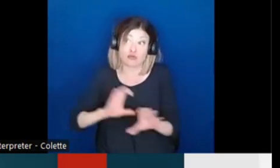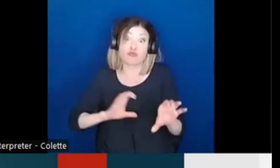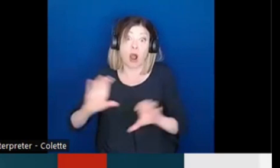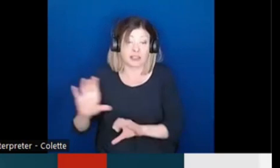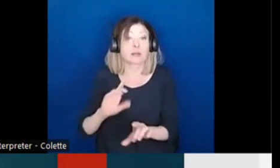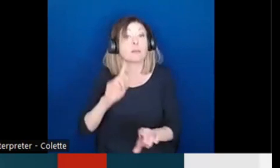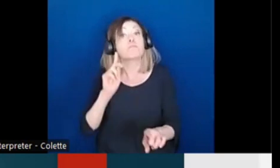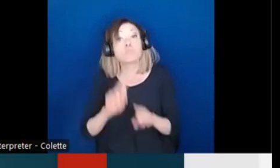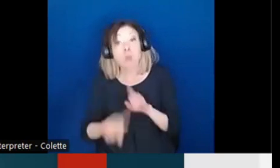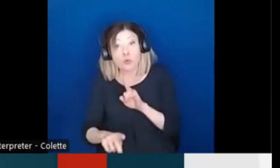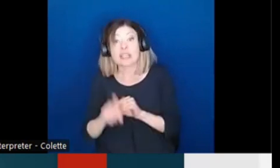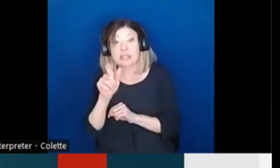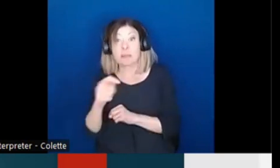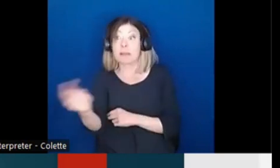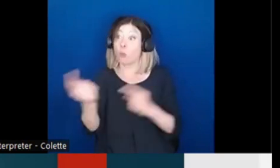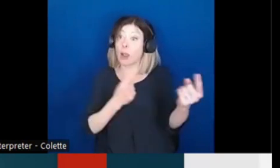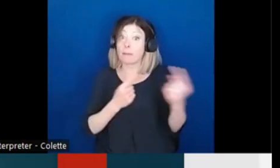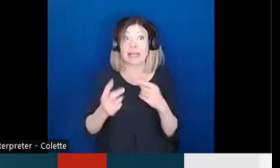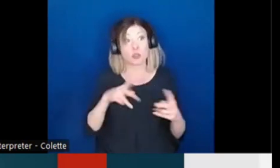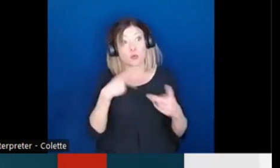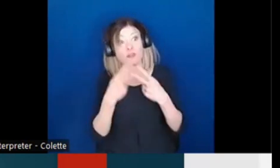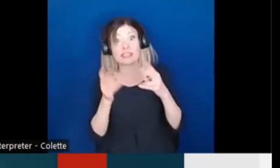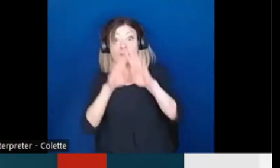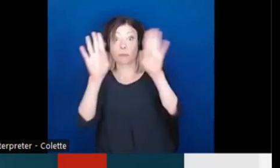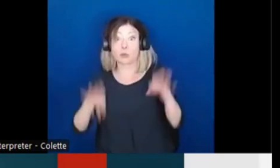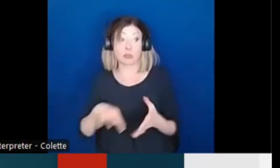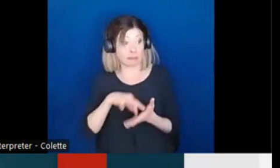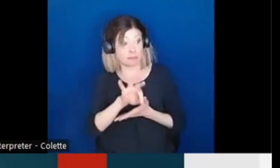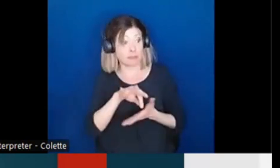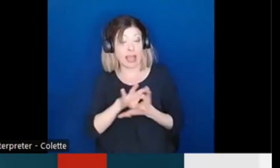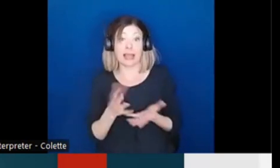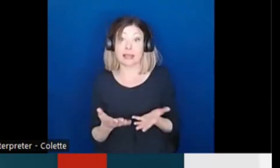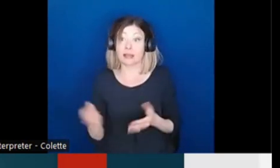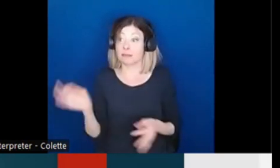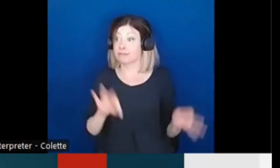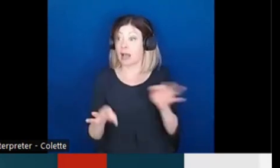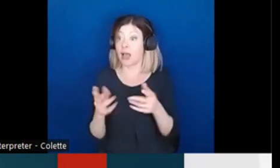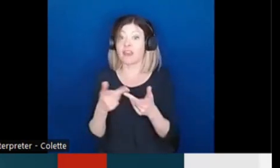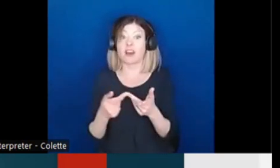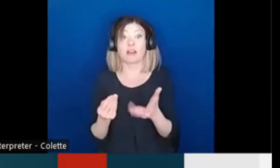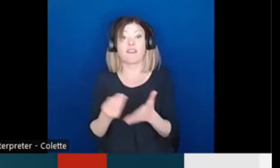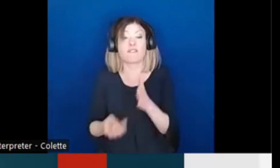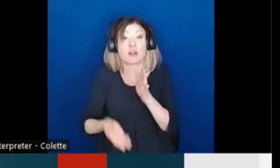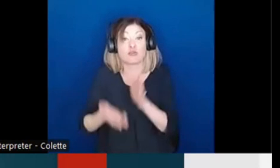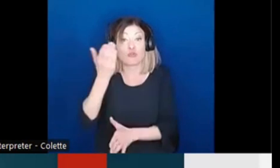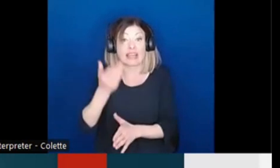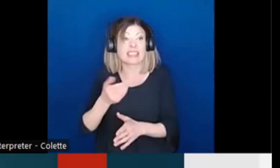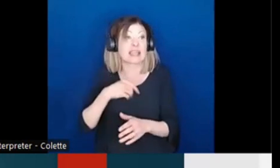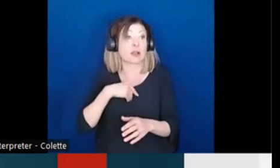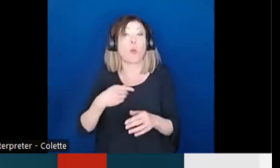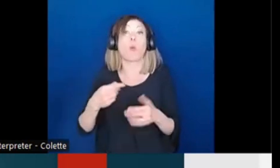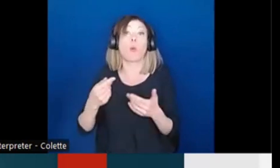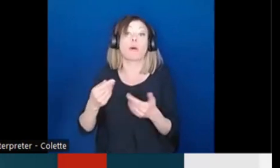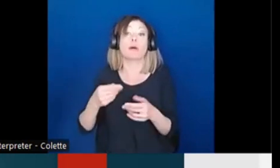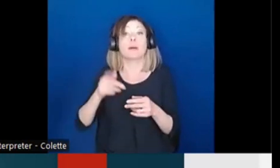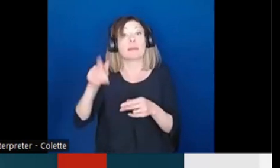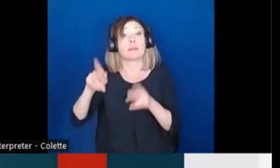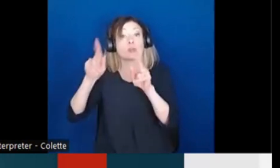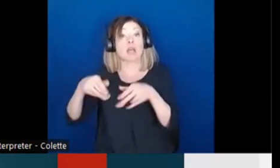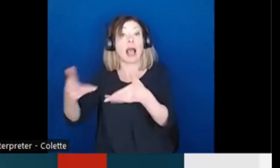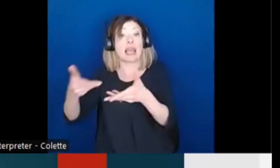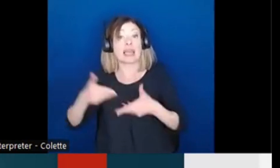people coming through the door, and other fundraising that we do and legacies. But really, mostly it's